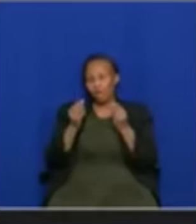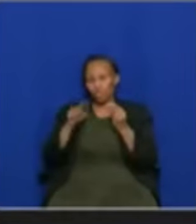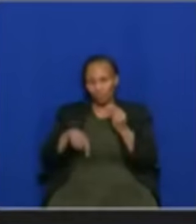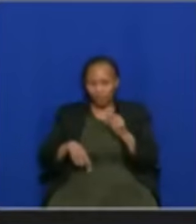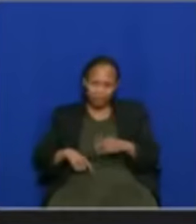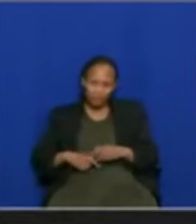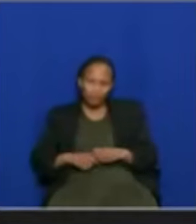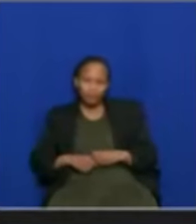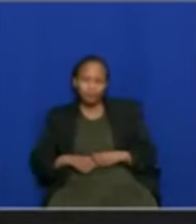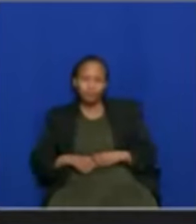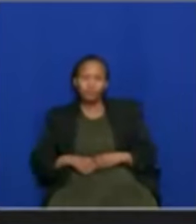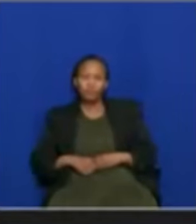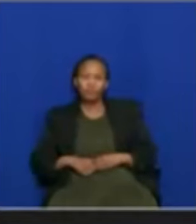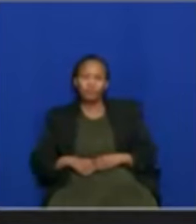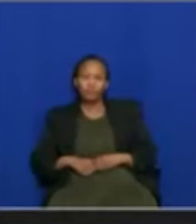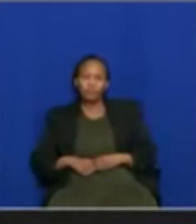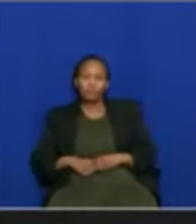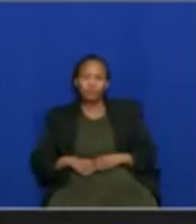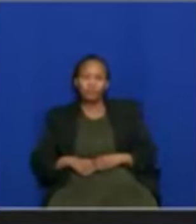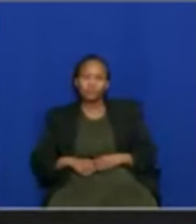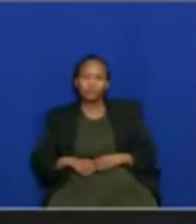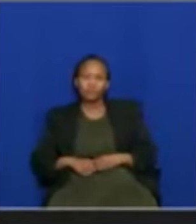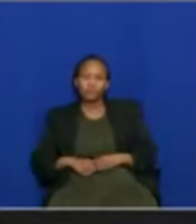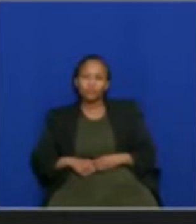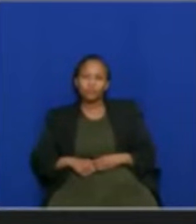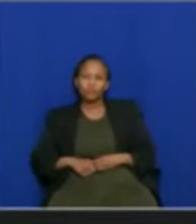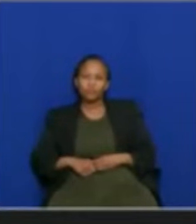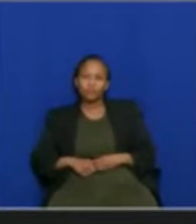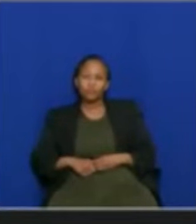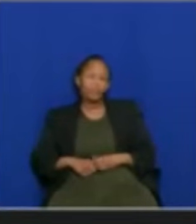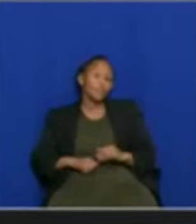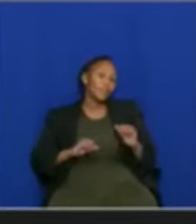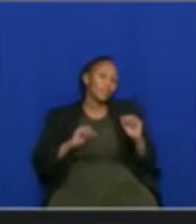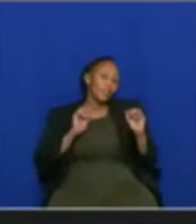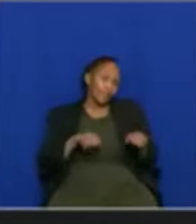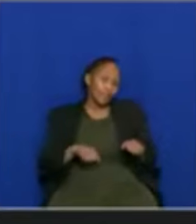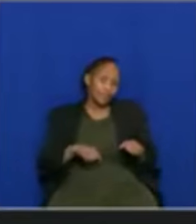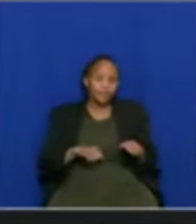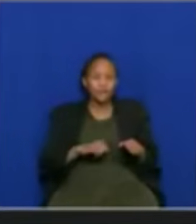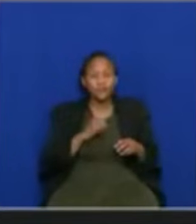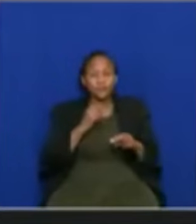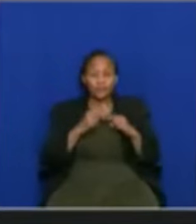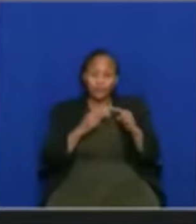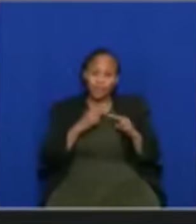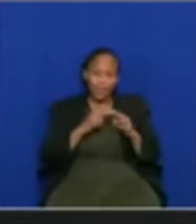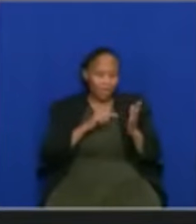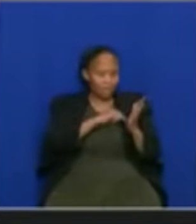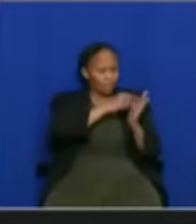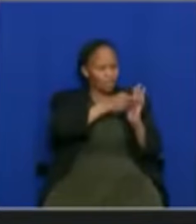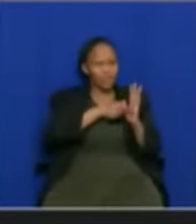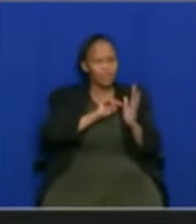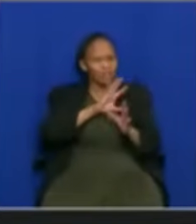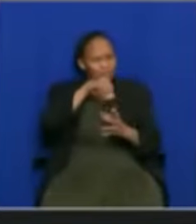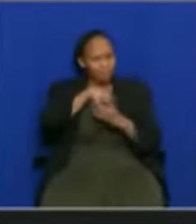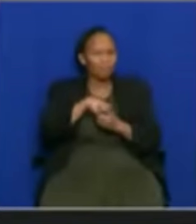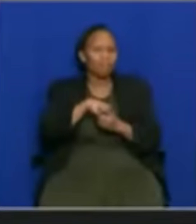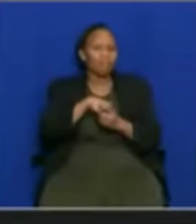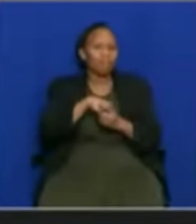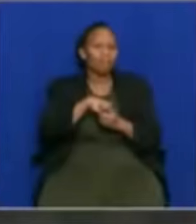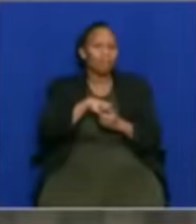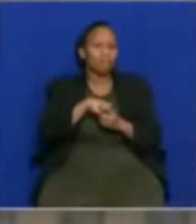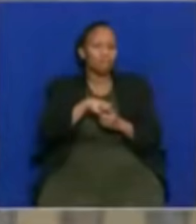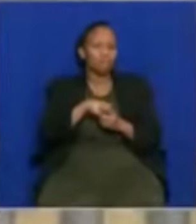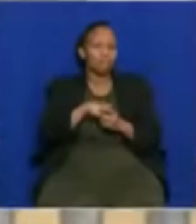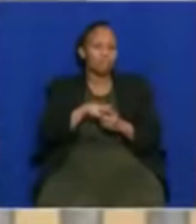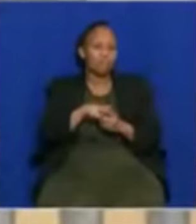As I indicated, these are all implicated people in other investigations. Whether they, as I said again,